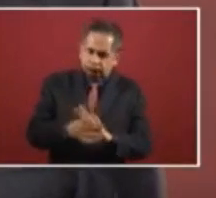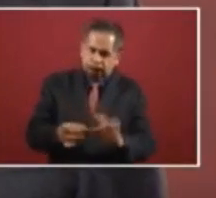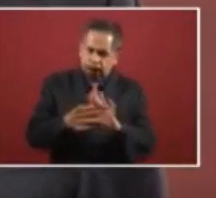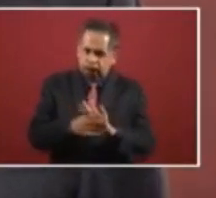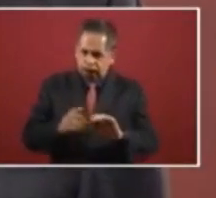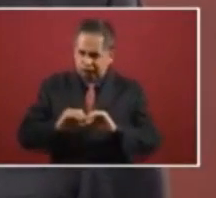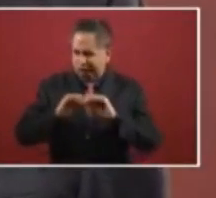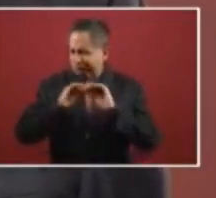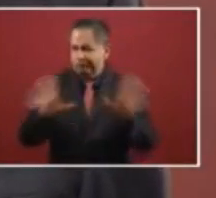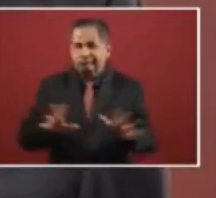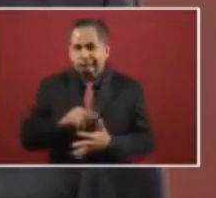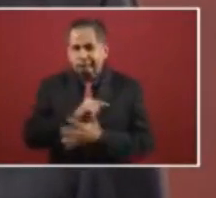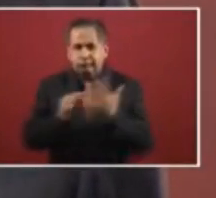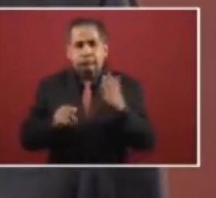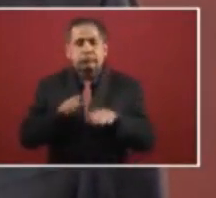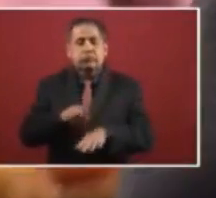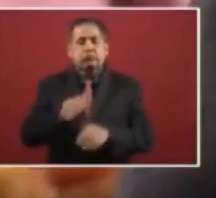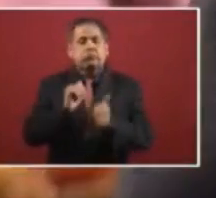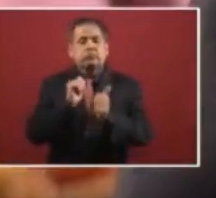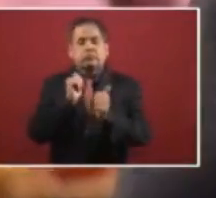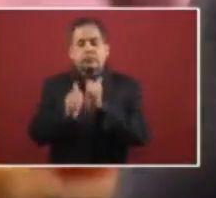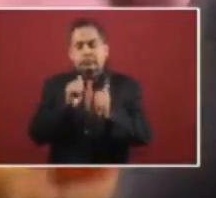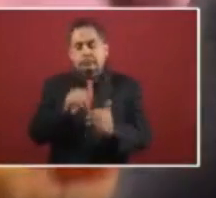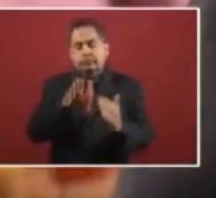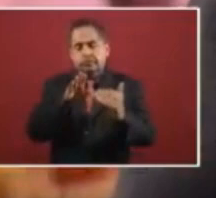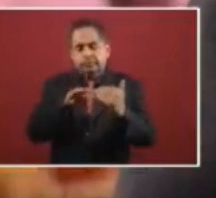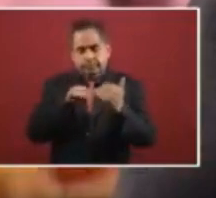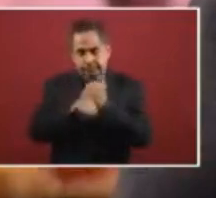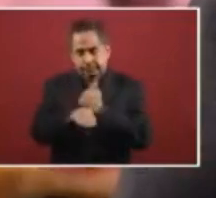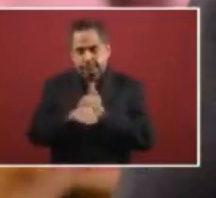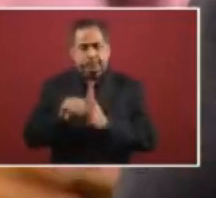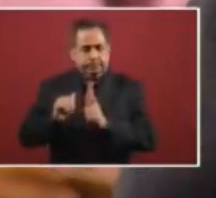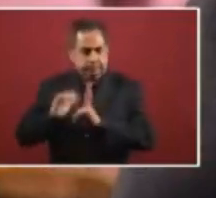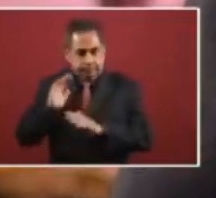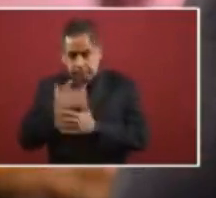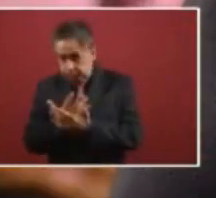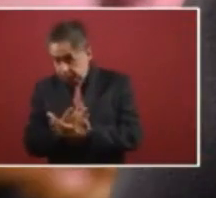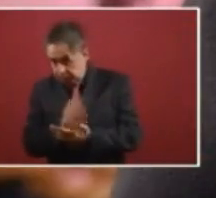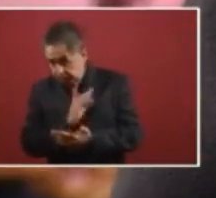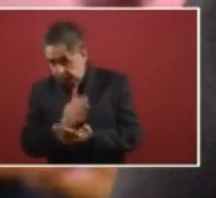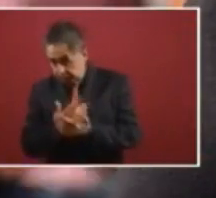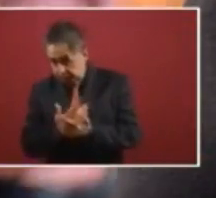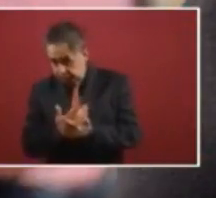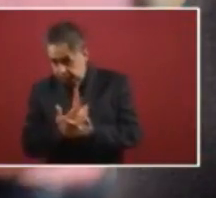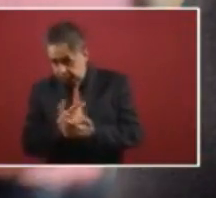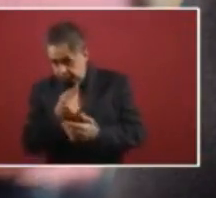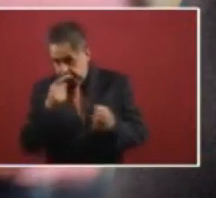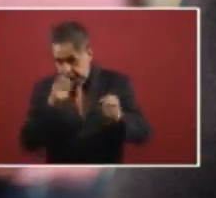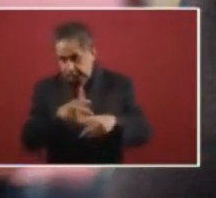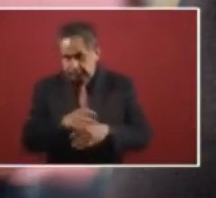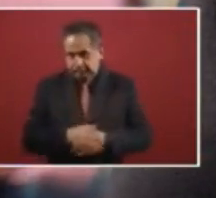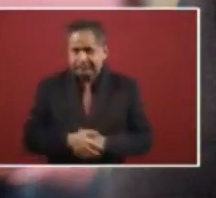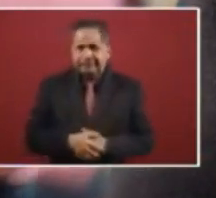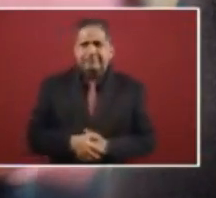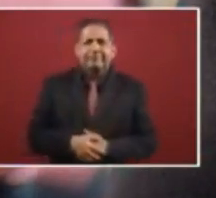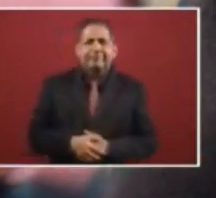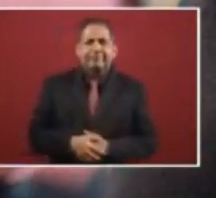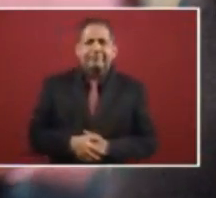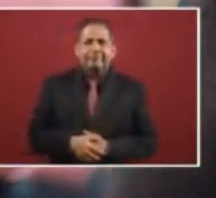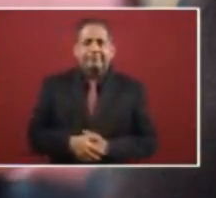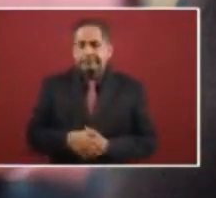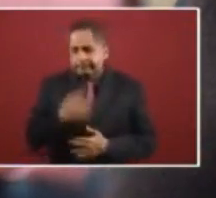to give the explanation regarding the road, We could wait